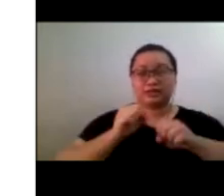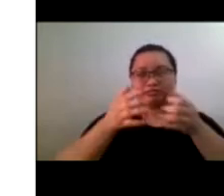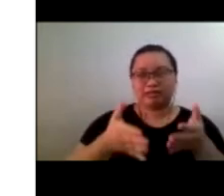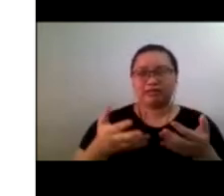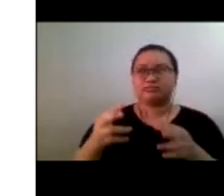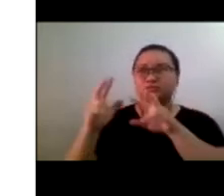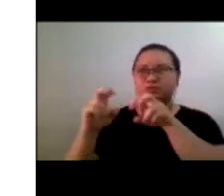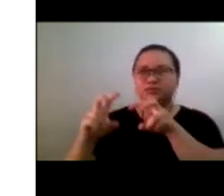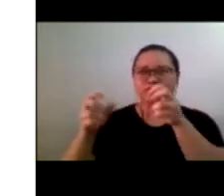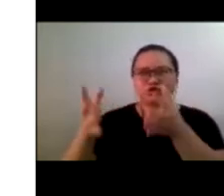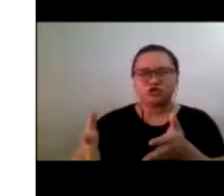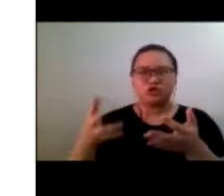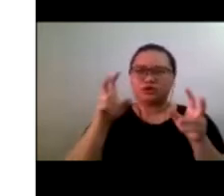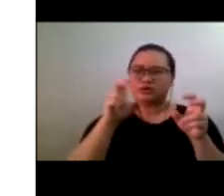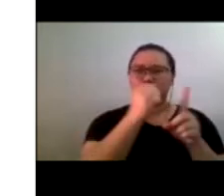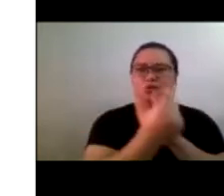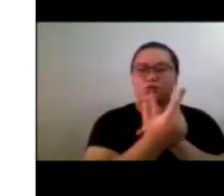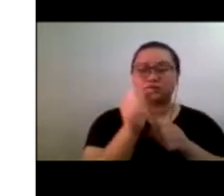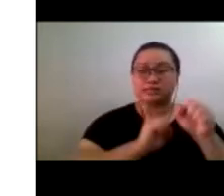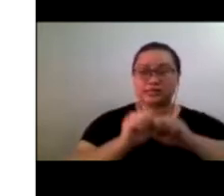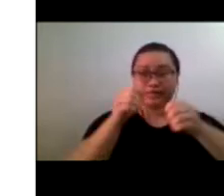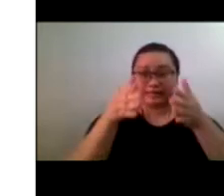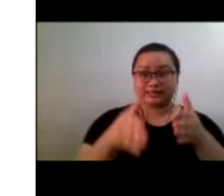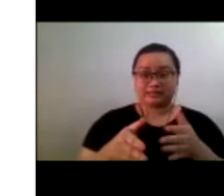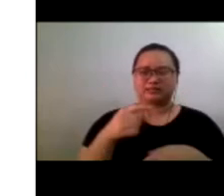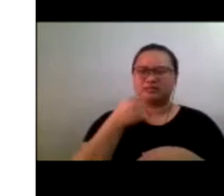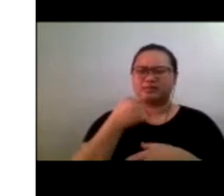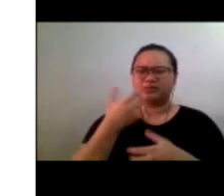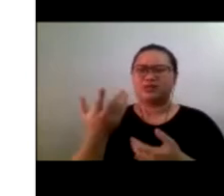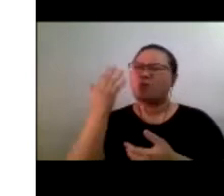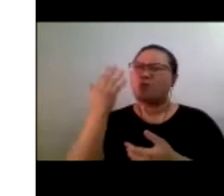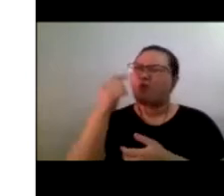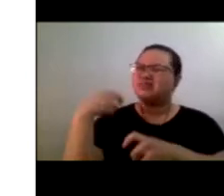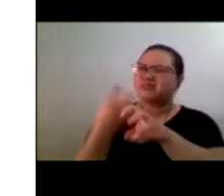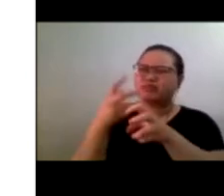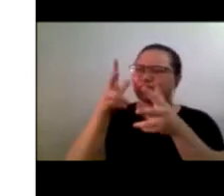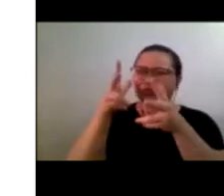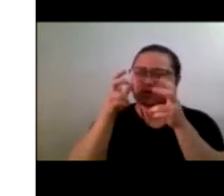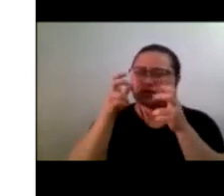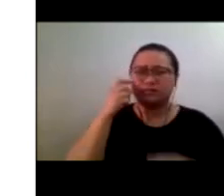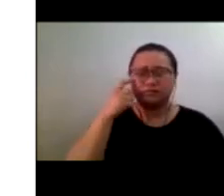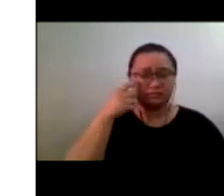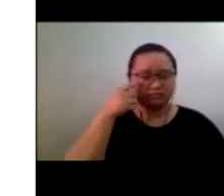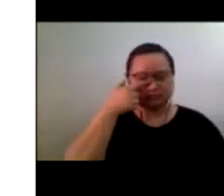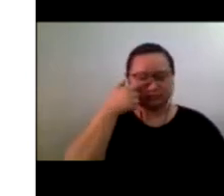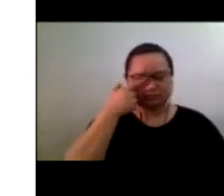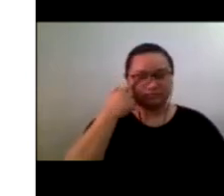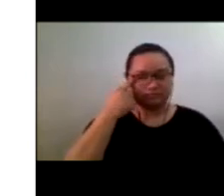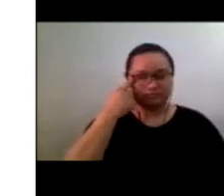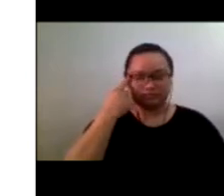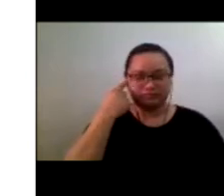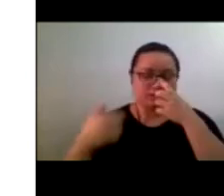so hard for us to listen? You know, I've been reading a book of Amy Cuddy and